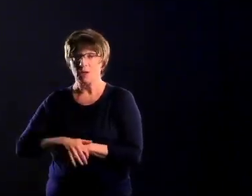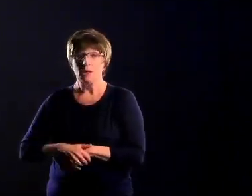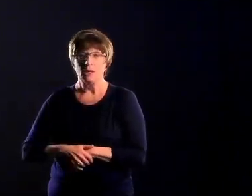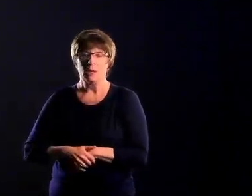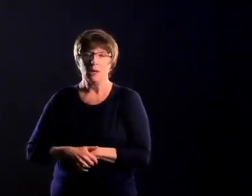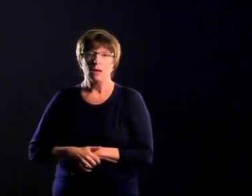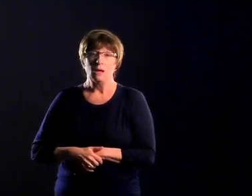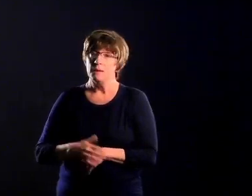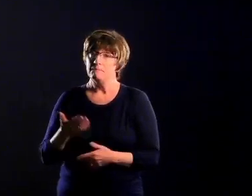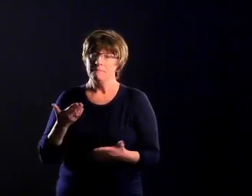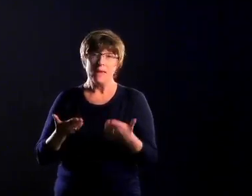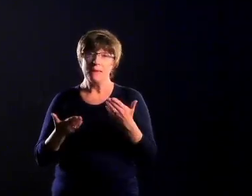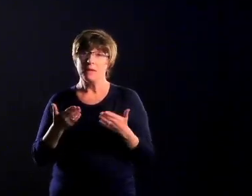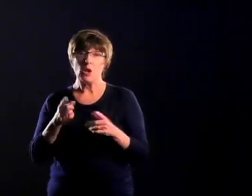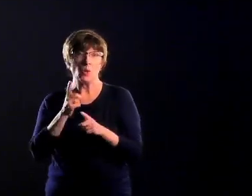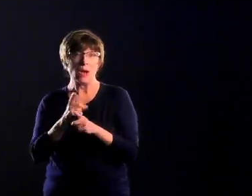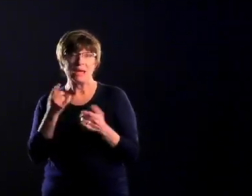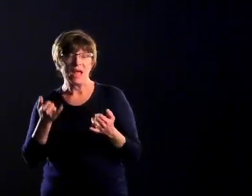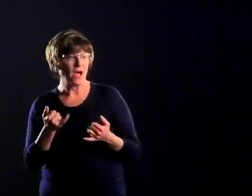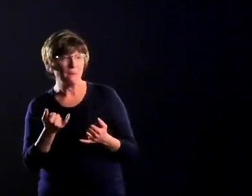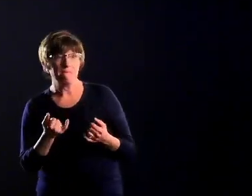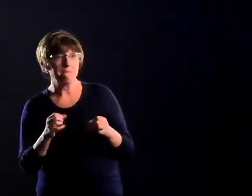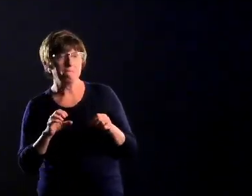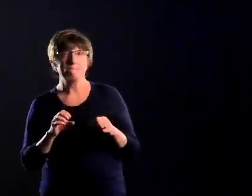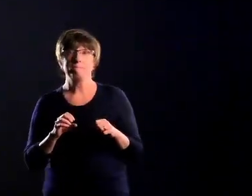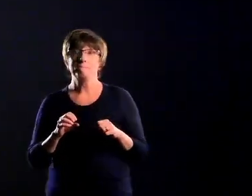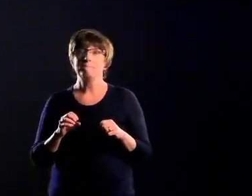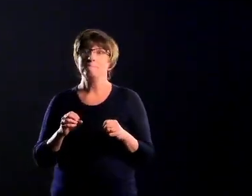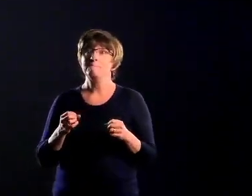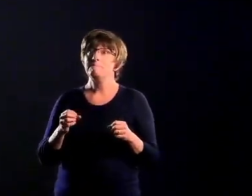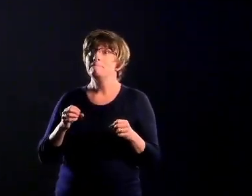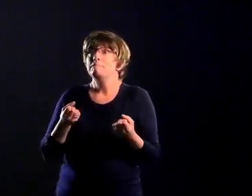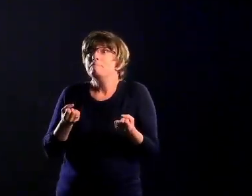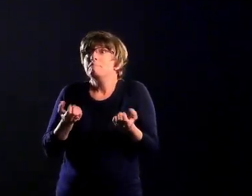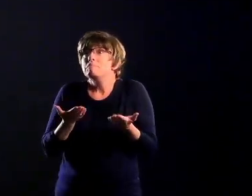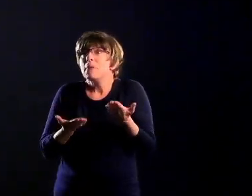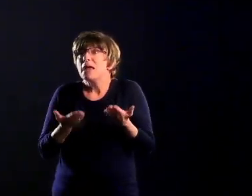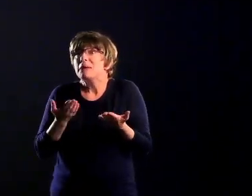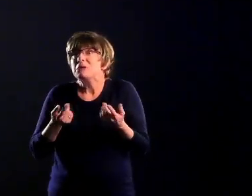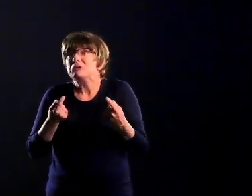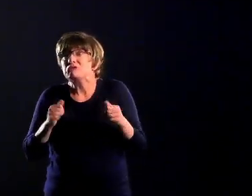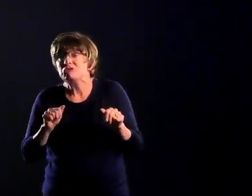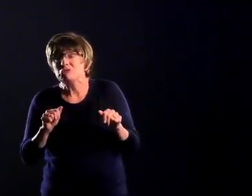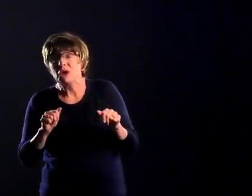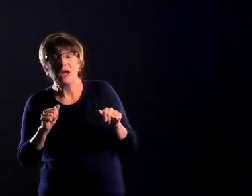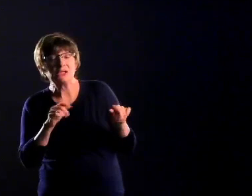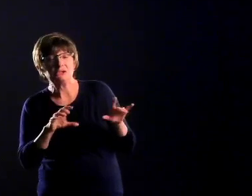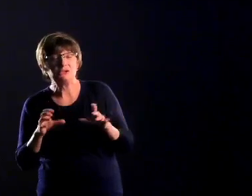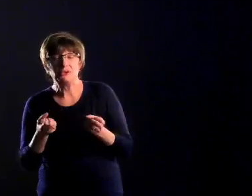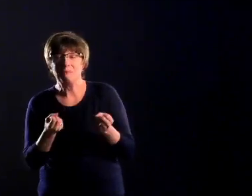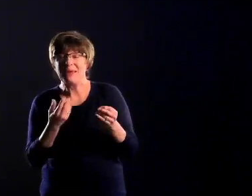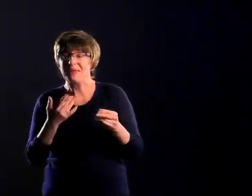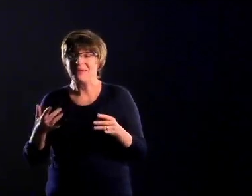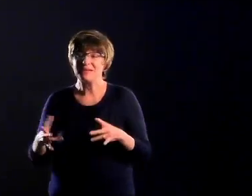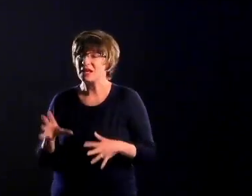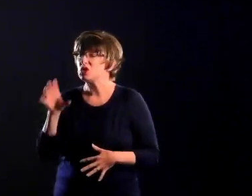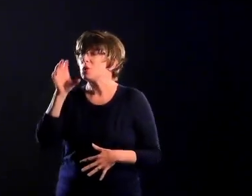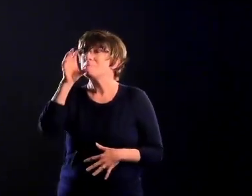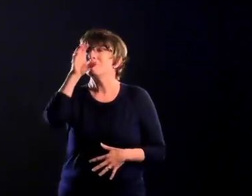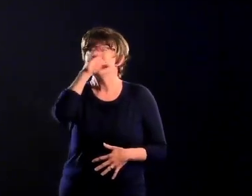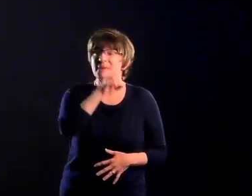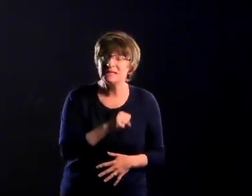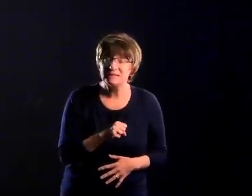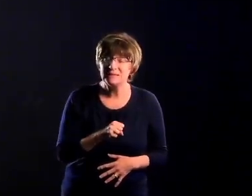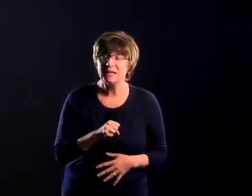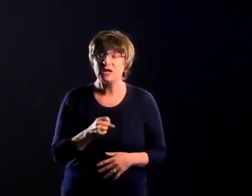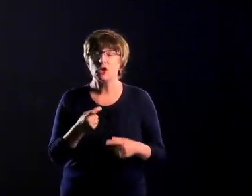because you may be right now even trying to multitask what you're doing, and you're missing. We can miss out on receiving everything that God wants to give us because we're trying to